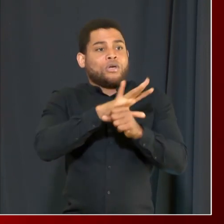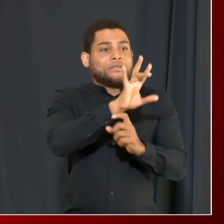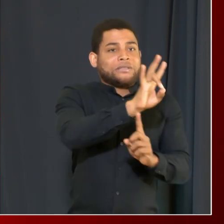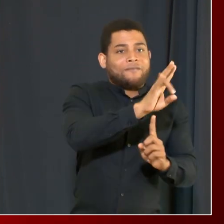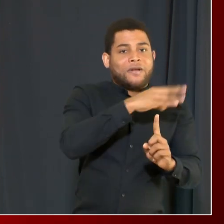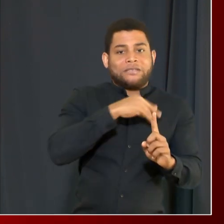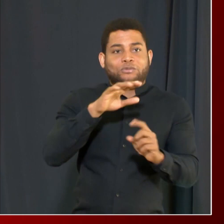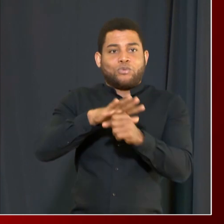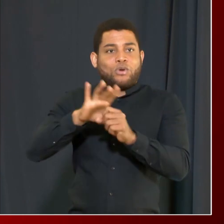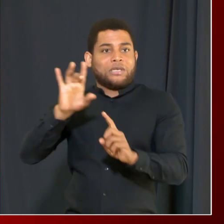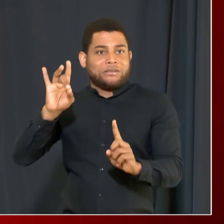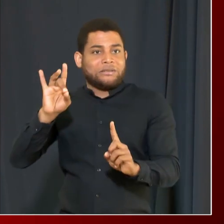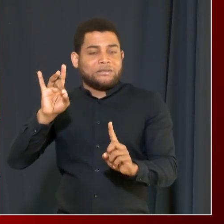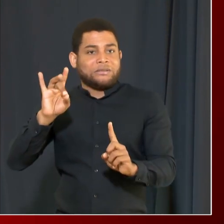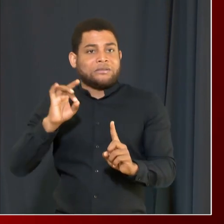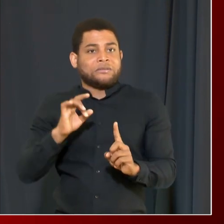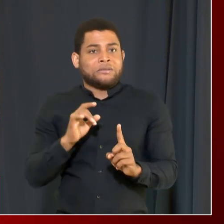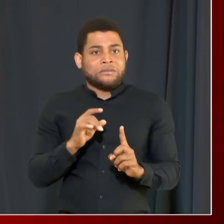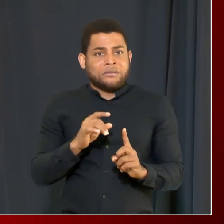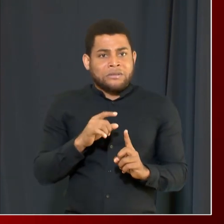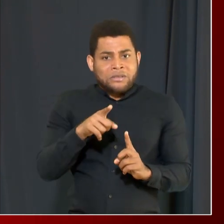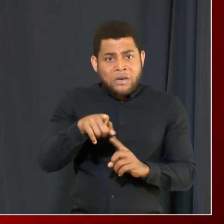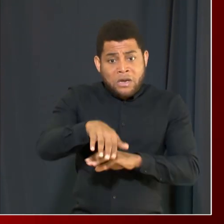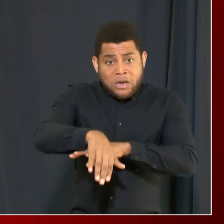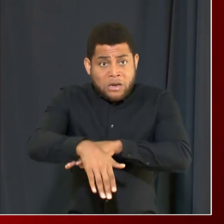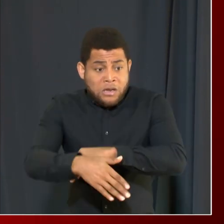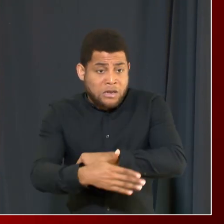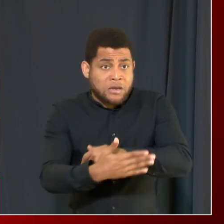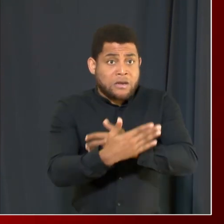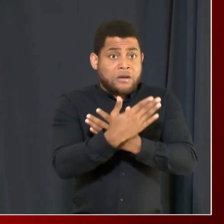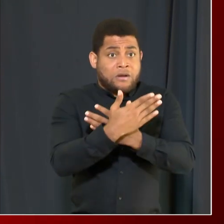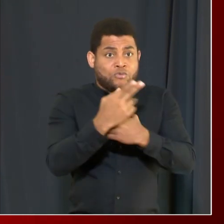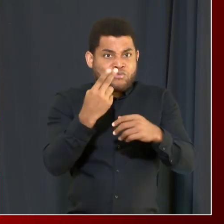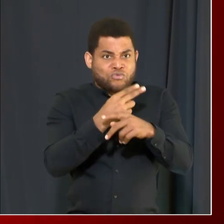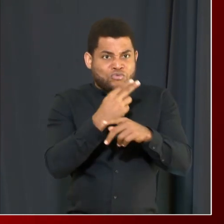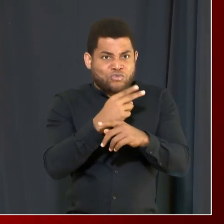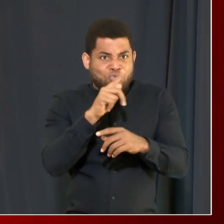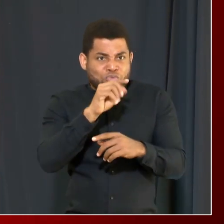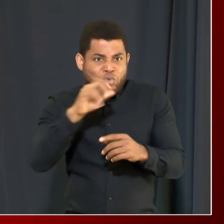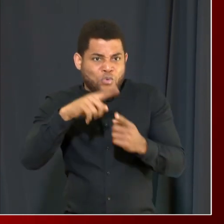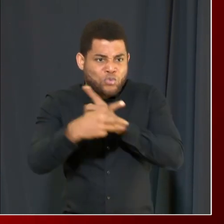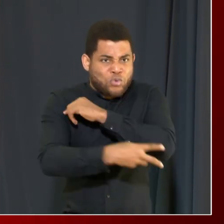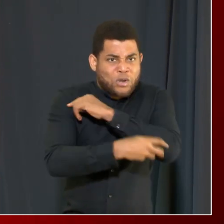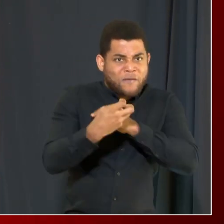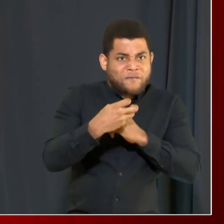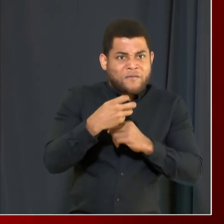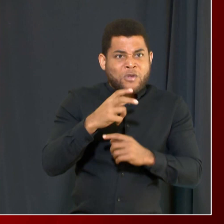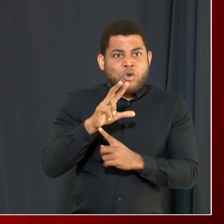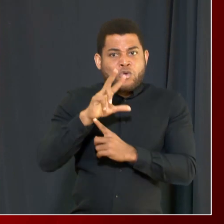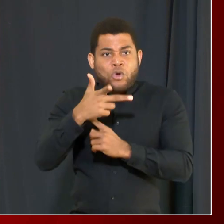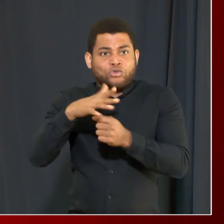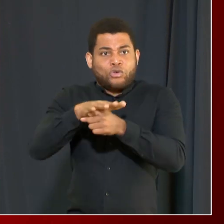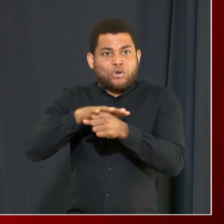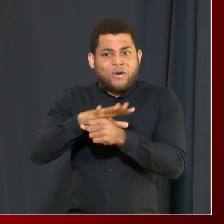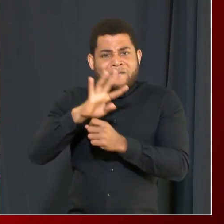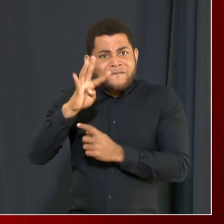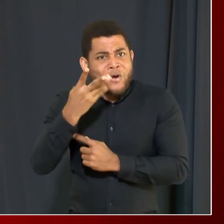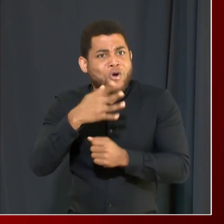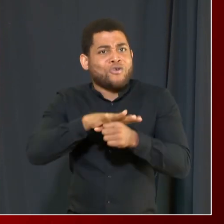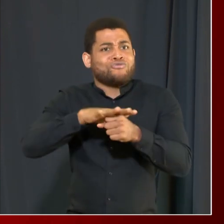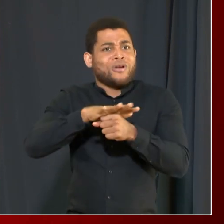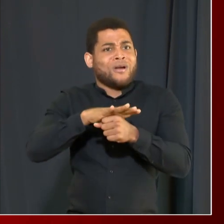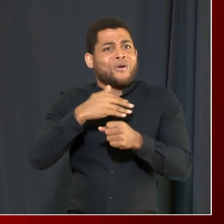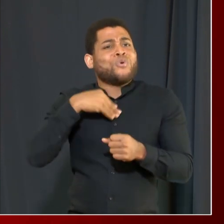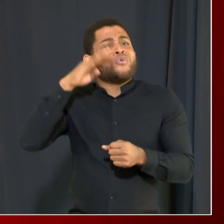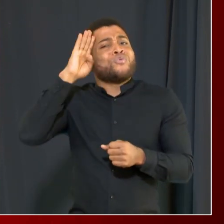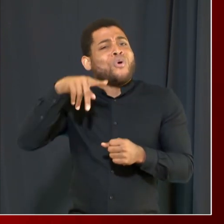being used to commit armed robberies and armed carjackings in the 3rd District, in the 4th District, in the U Street corridor. We know those trends.